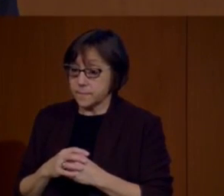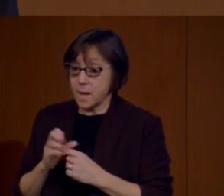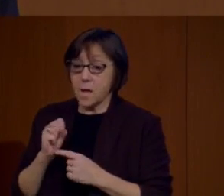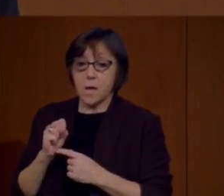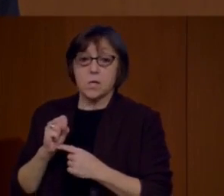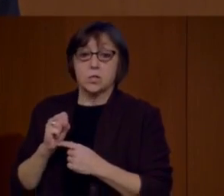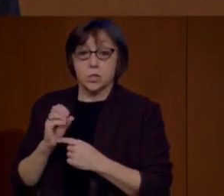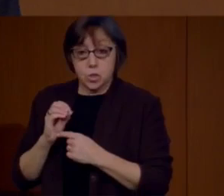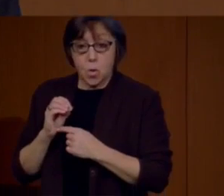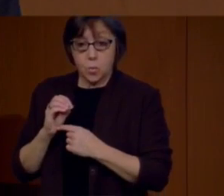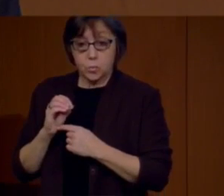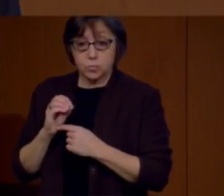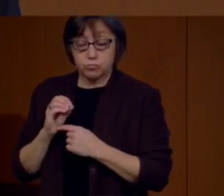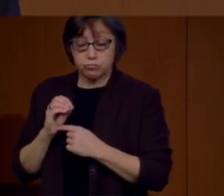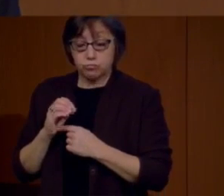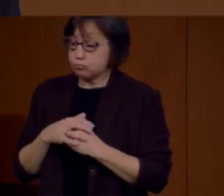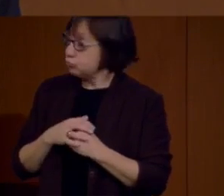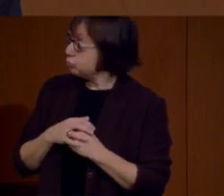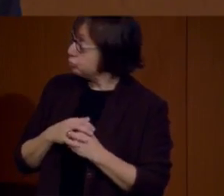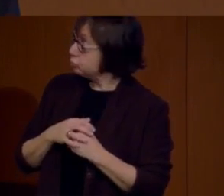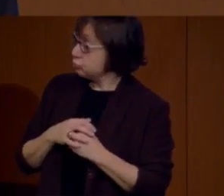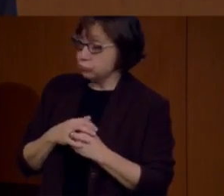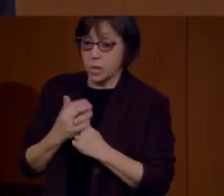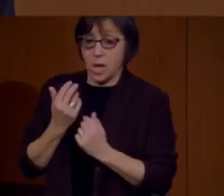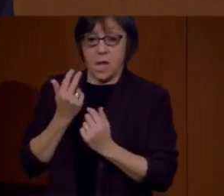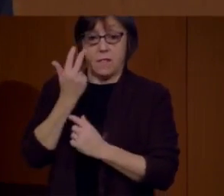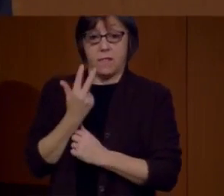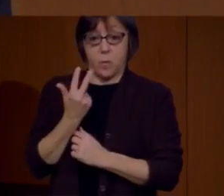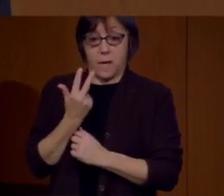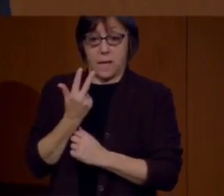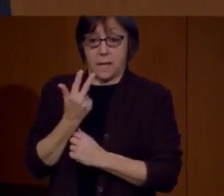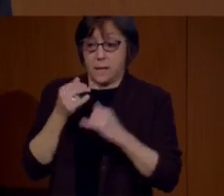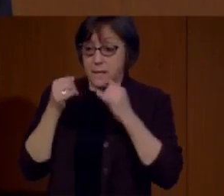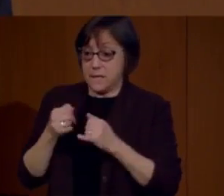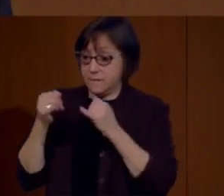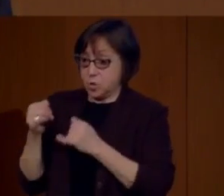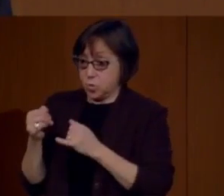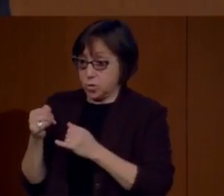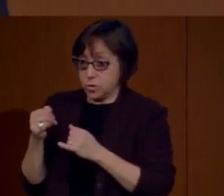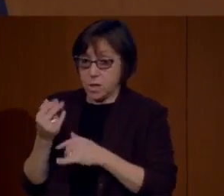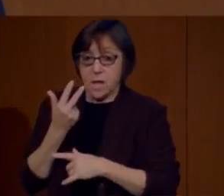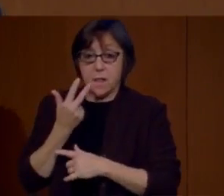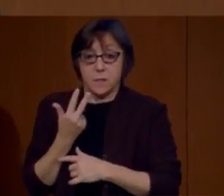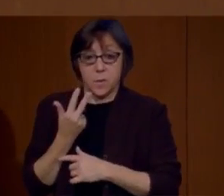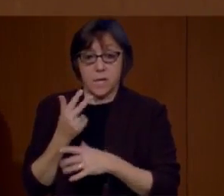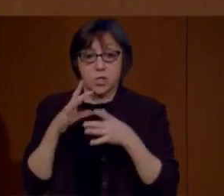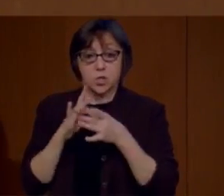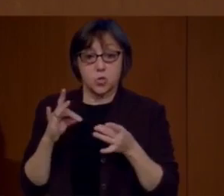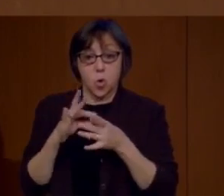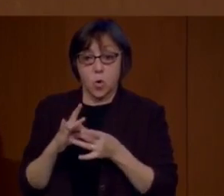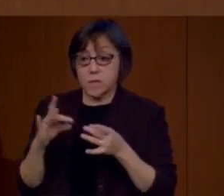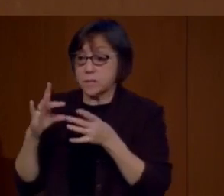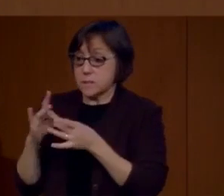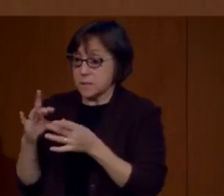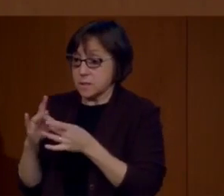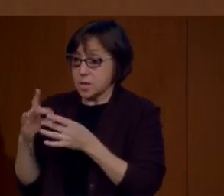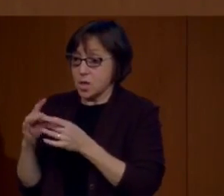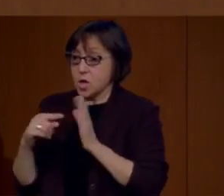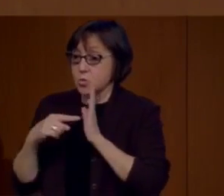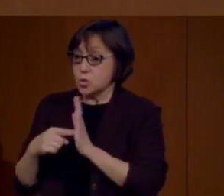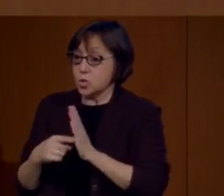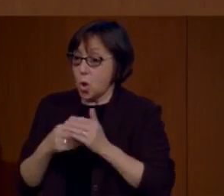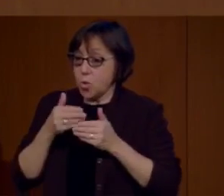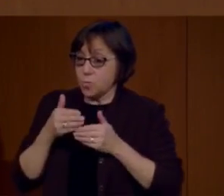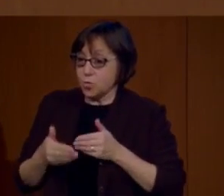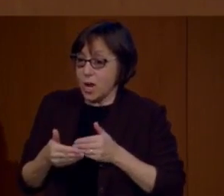So, 3 individuals, 3 stories to show the progression of where